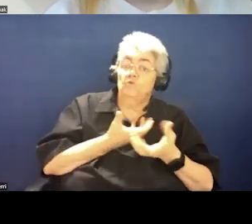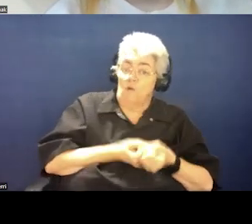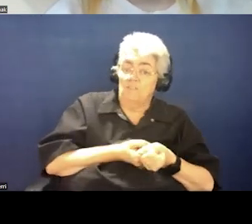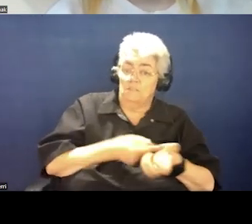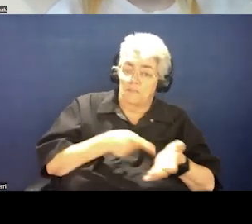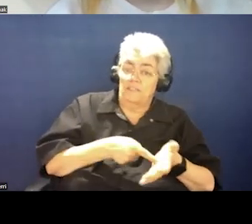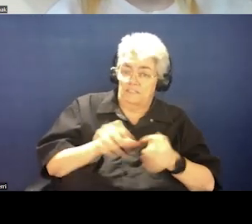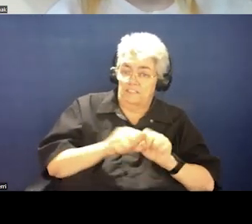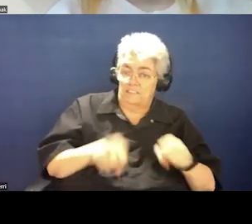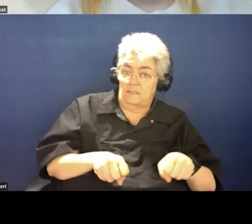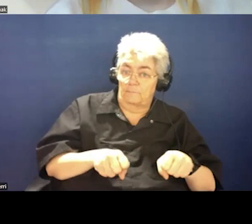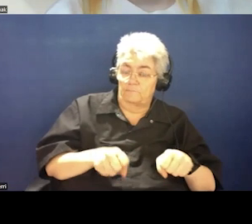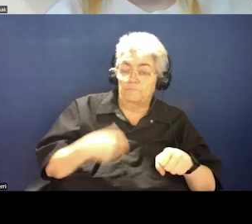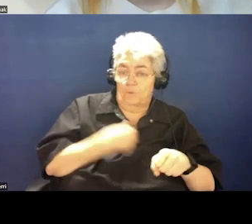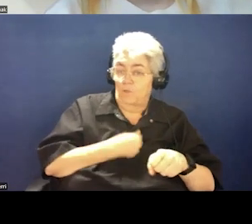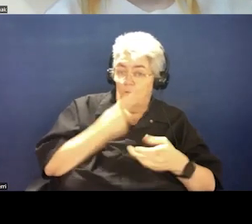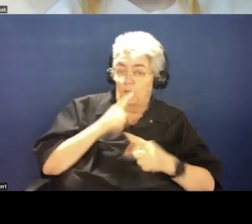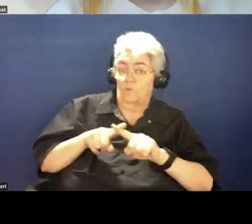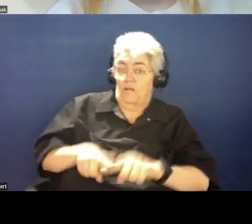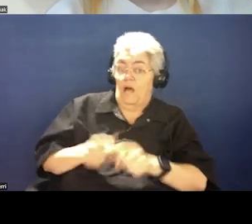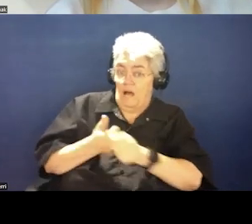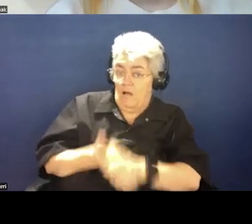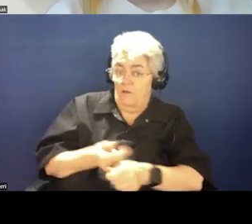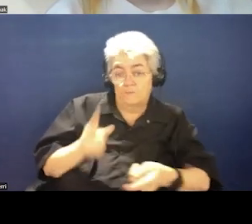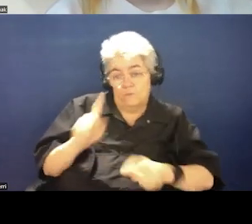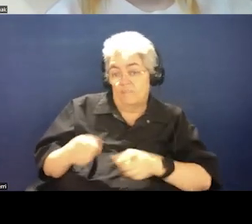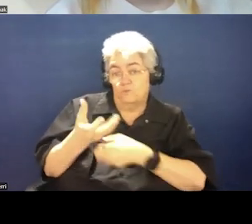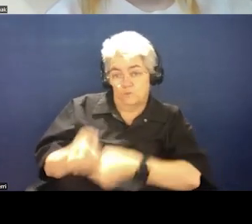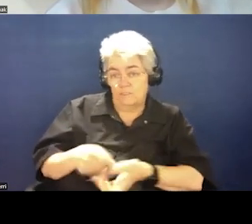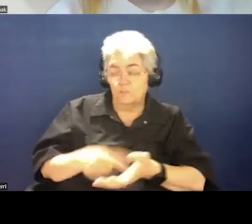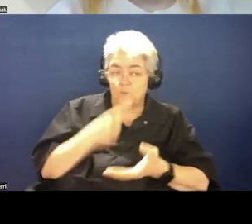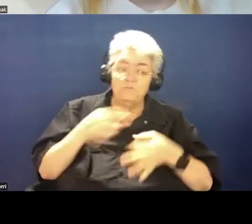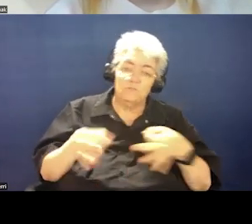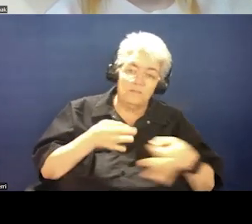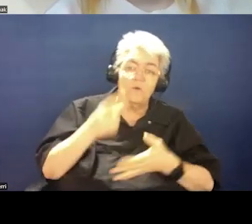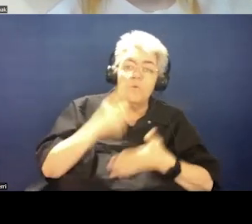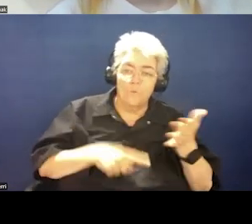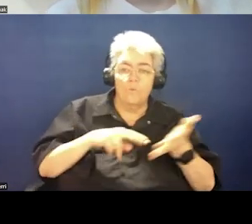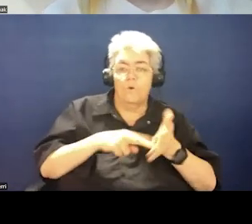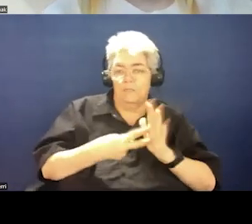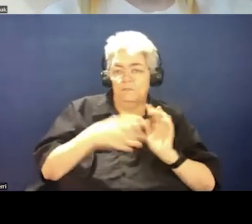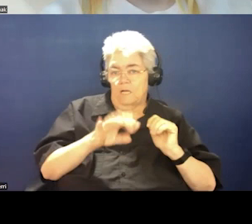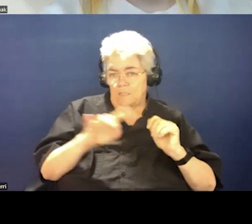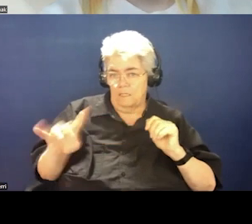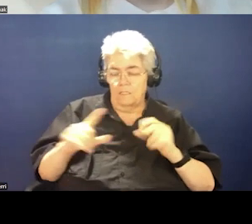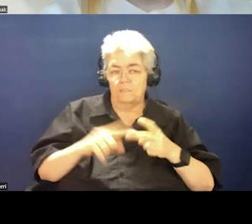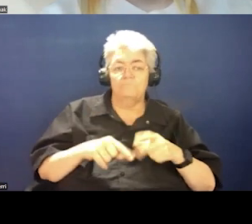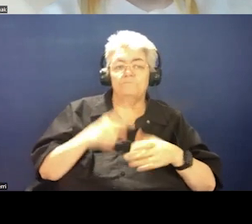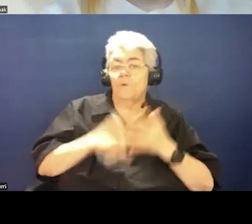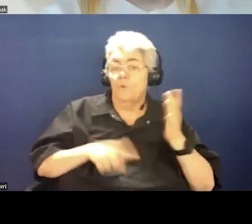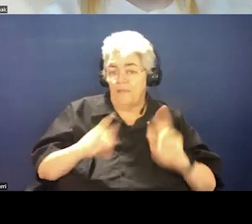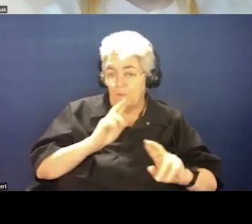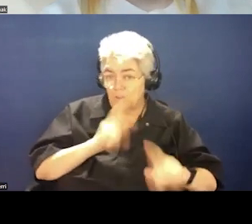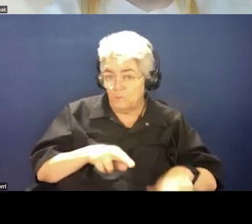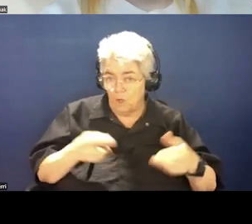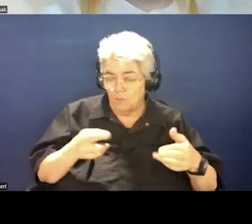are being asked to rely on. And so part of that trust is really explaining what 988 offers to them, what that response looks like, what they